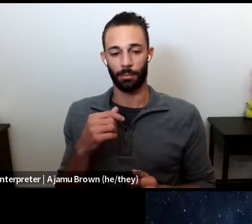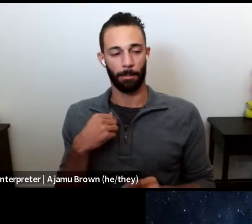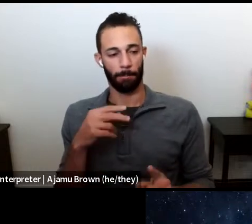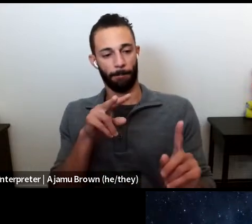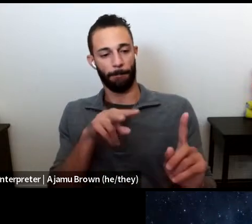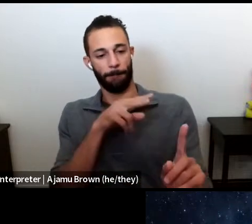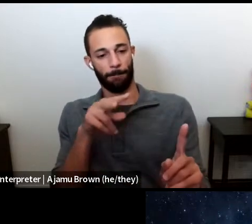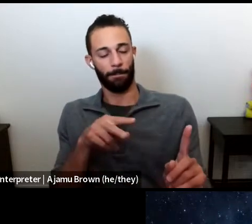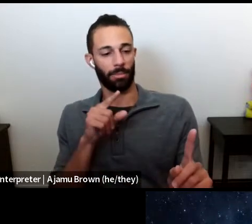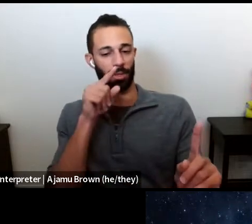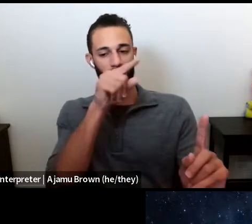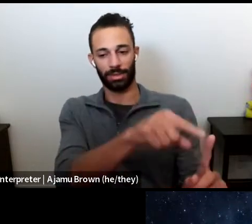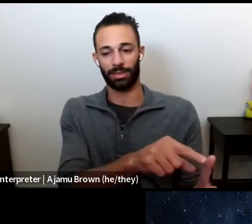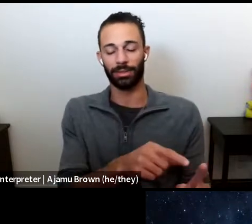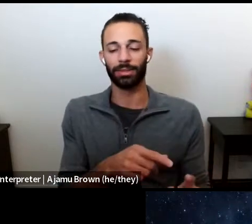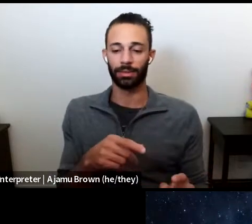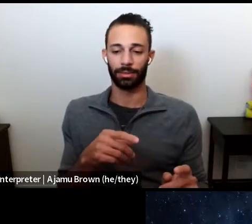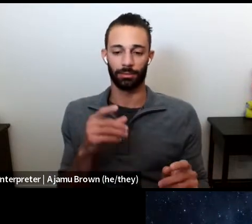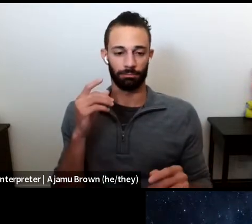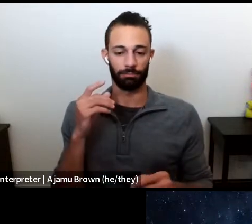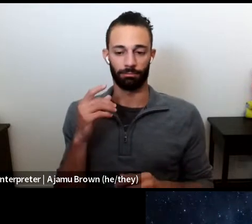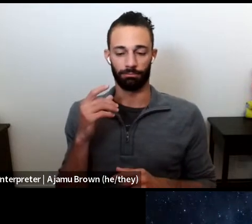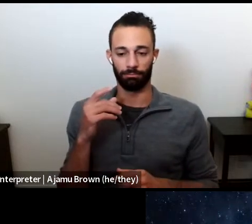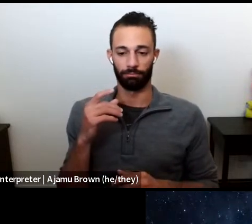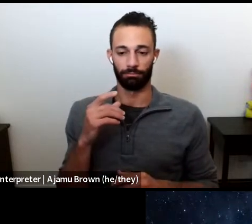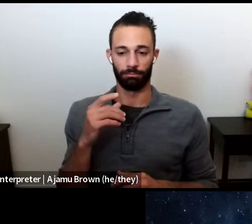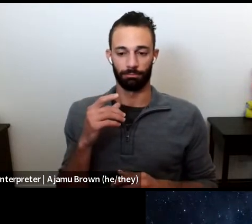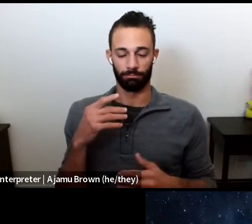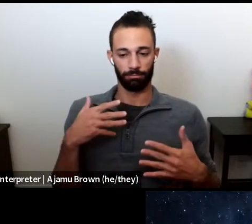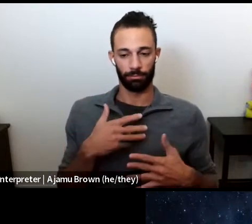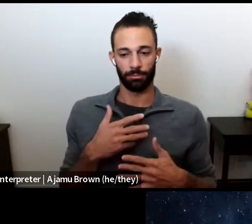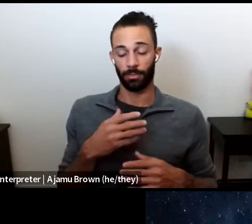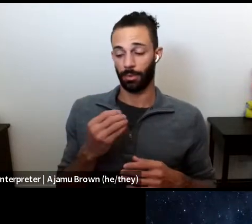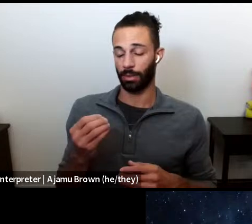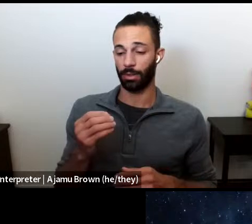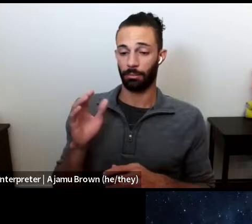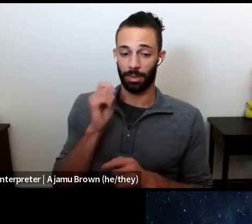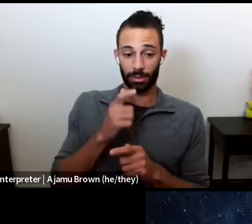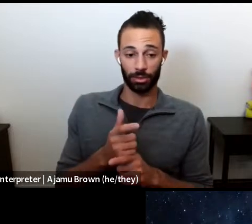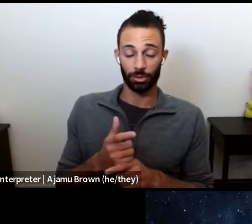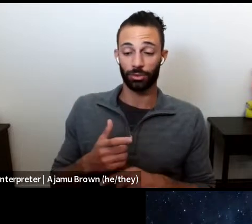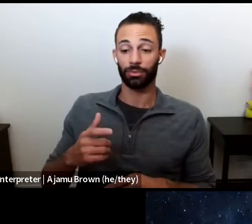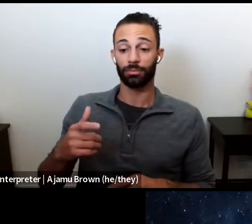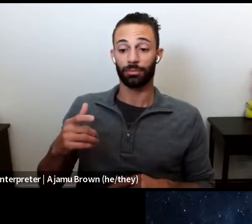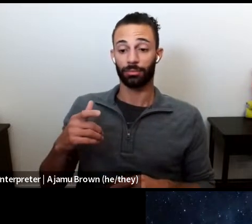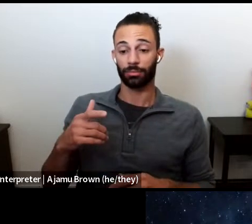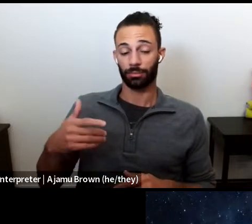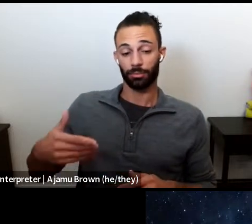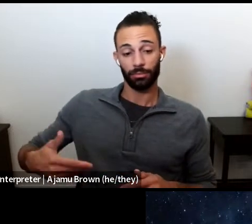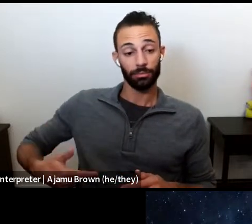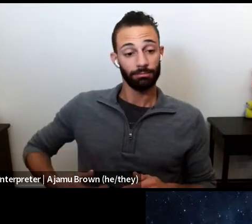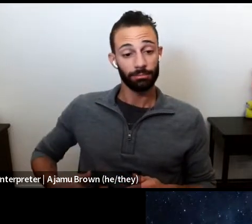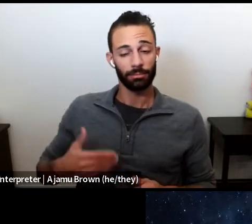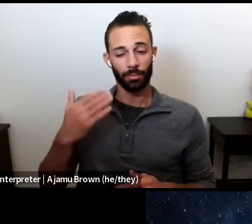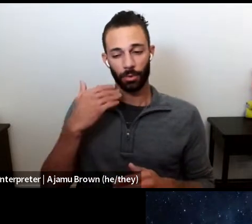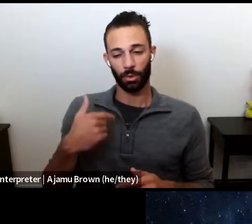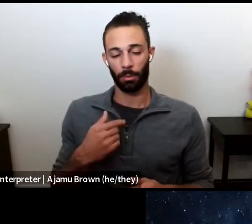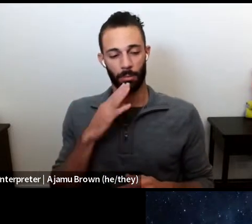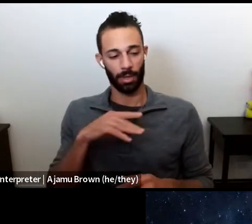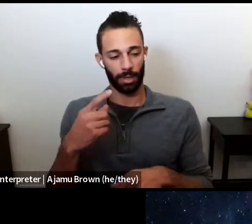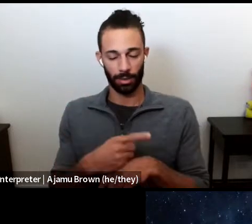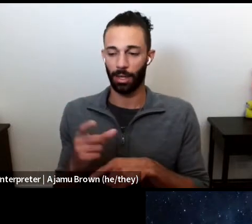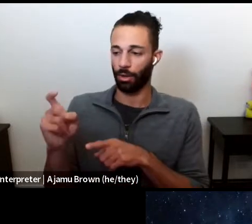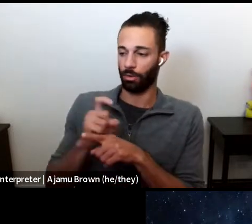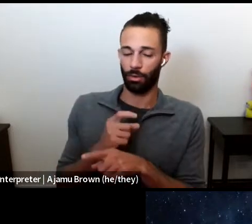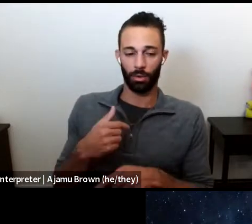in her gut, miles away, when I'm having a bad day and calls me. That spooky action at a distance. This shit ain't nothing to